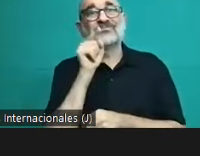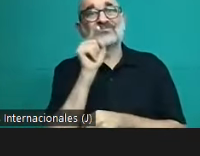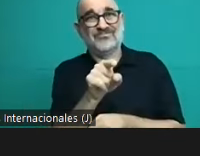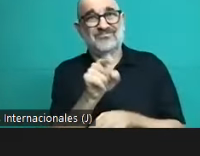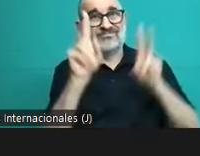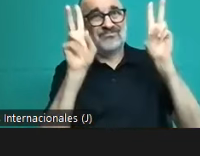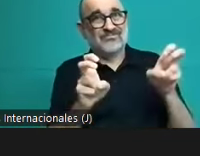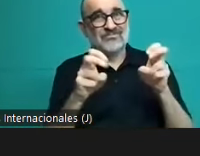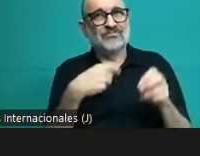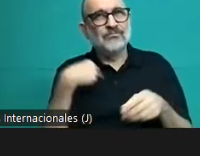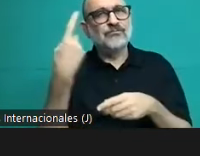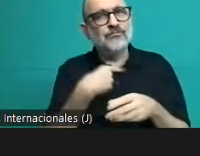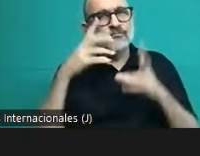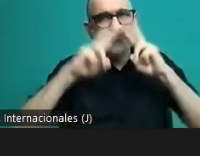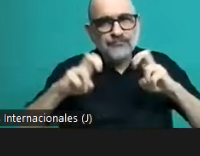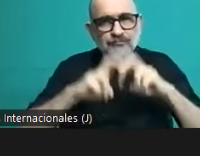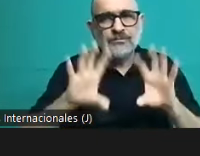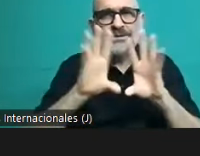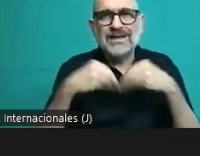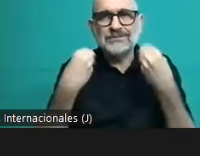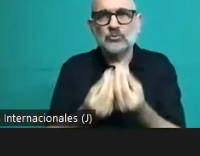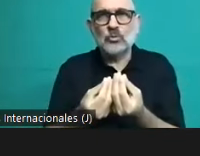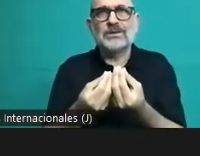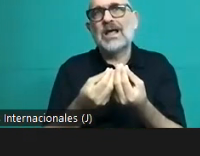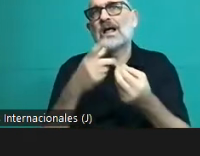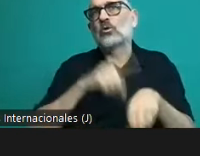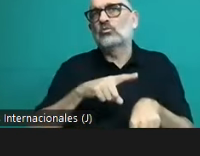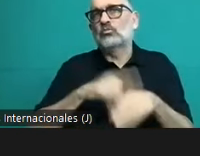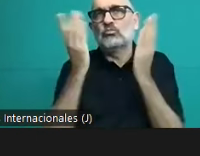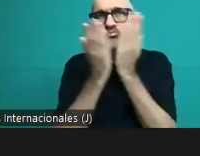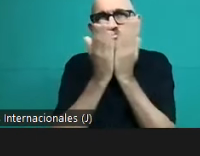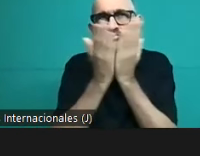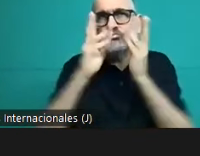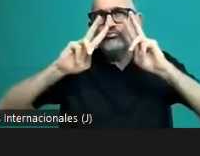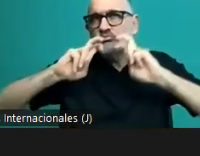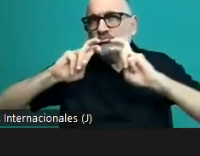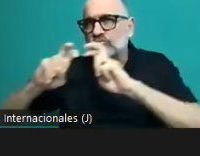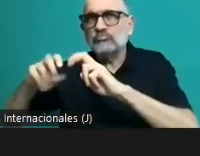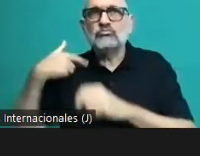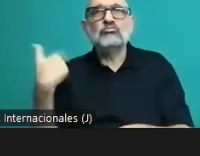here we see some results of the studies that we have carried out.